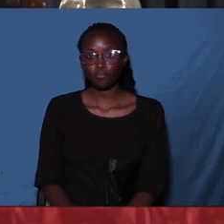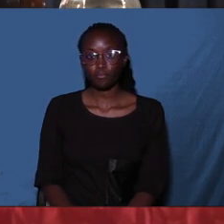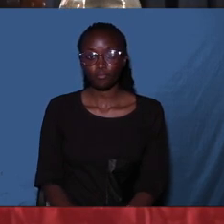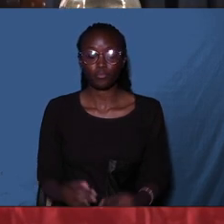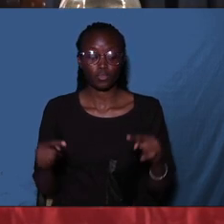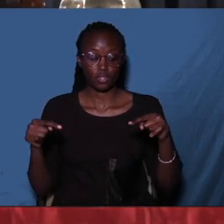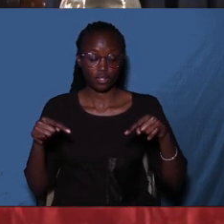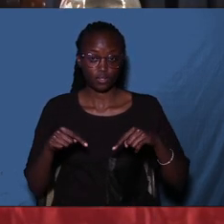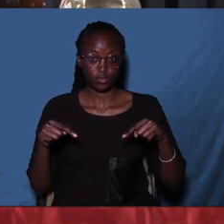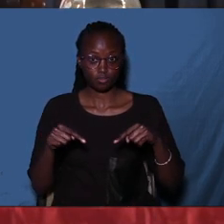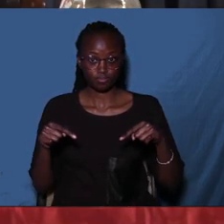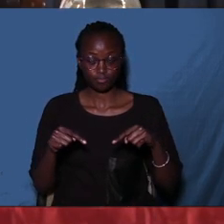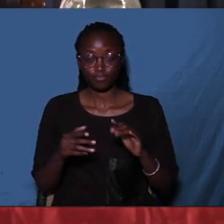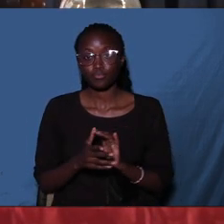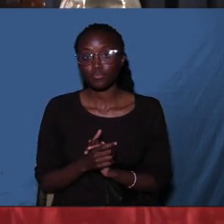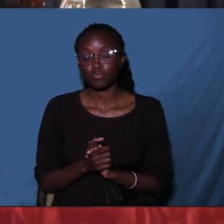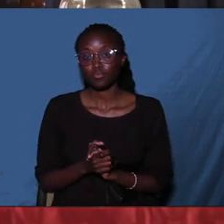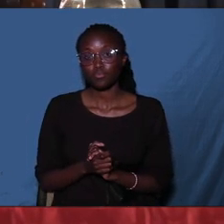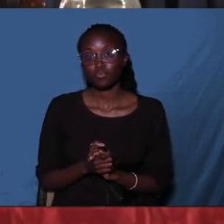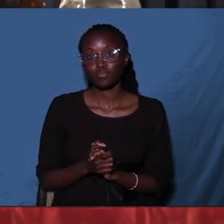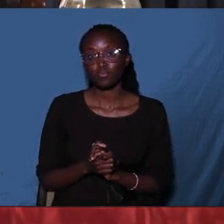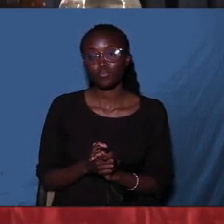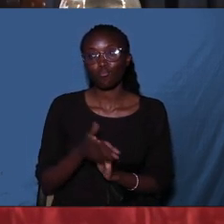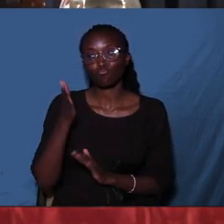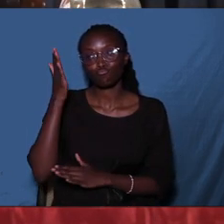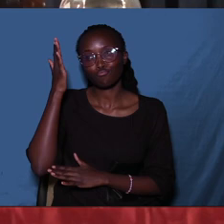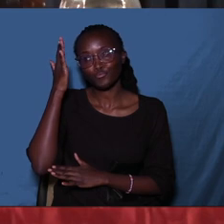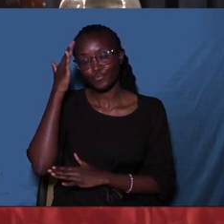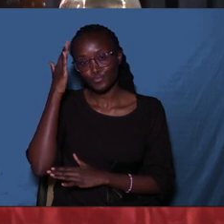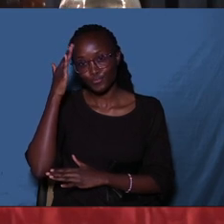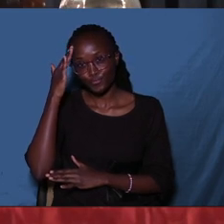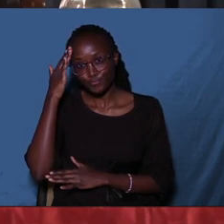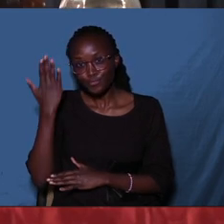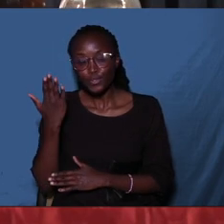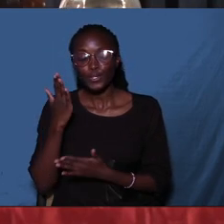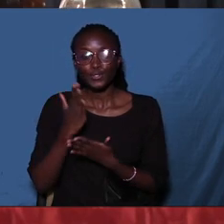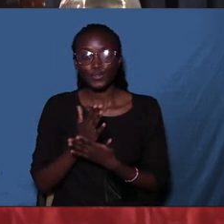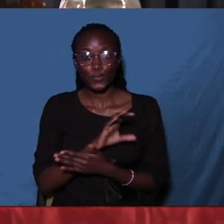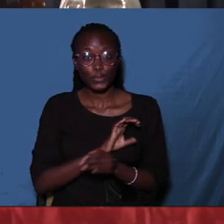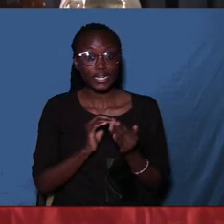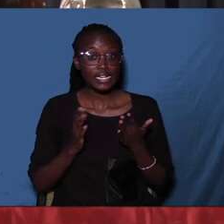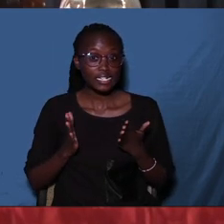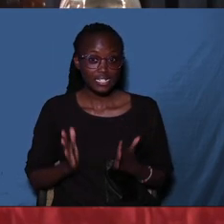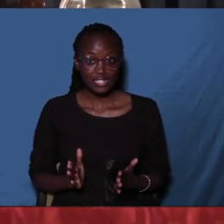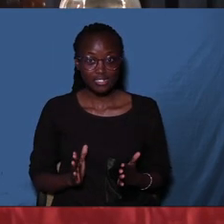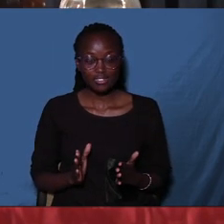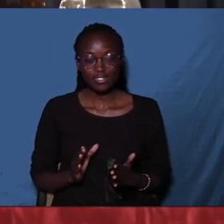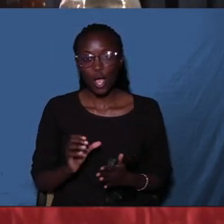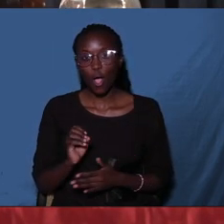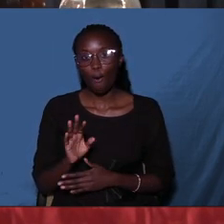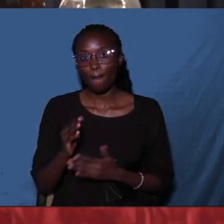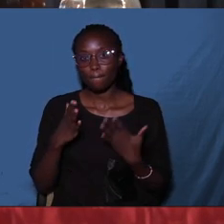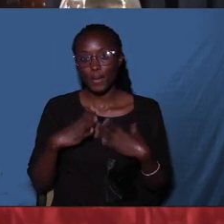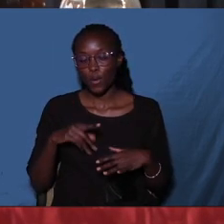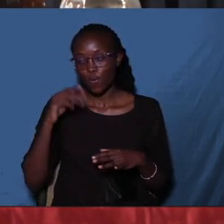part of the kind of the things that I know servants of God, and rather the warriors of the church, or rather faith